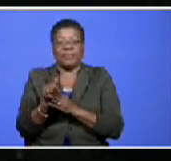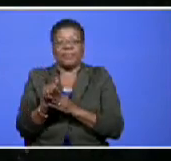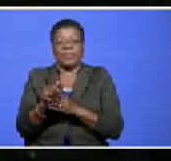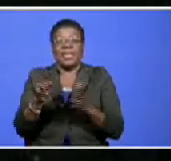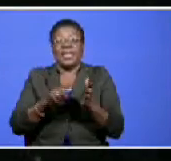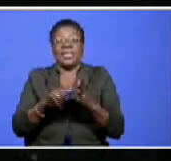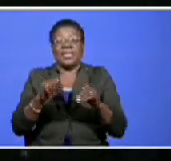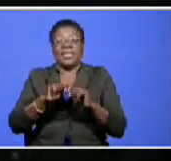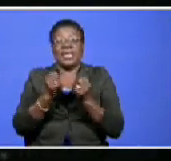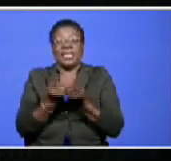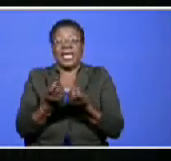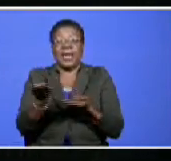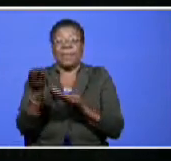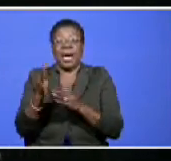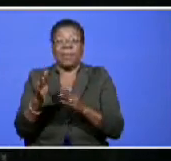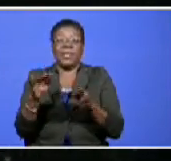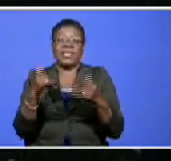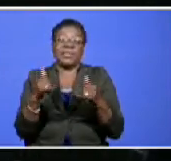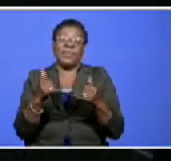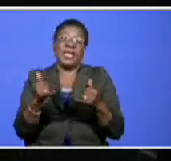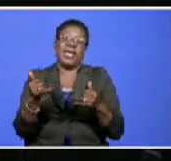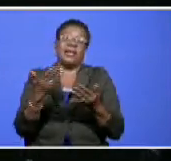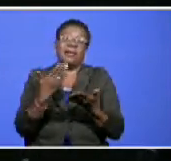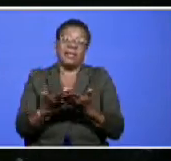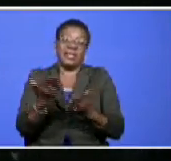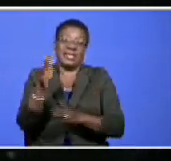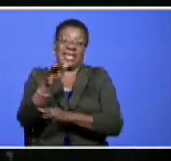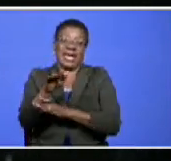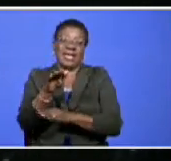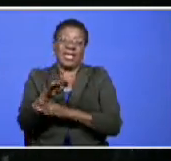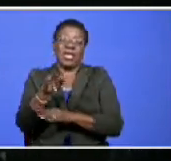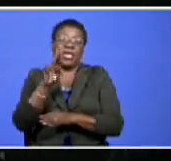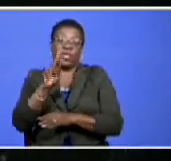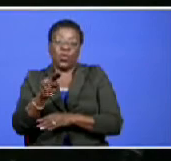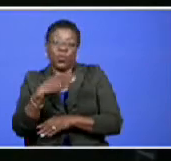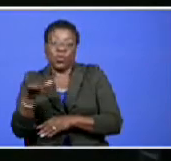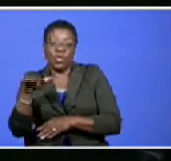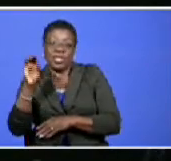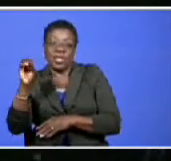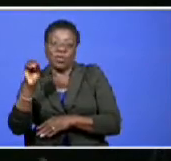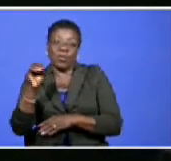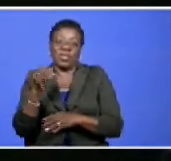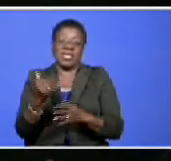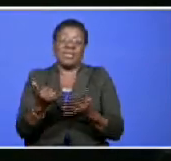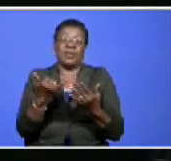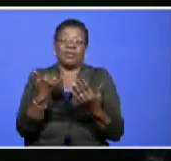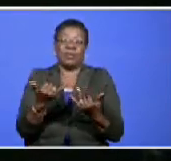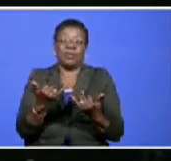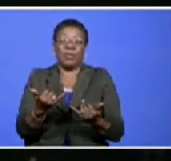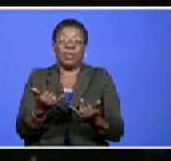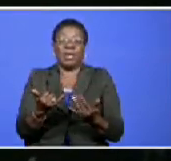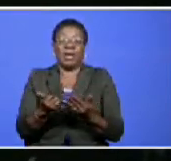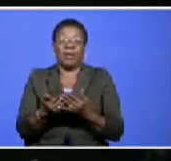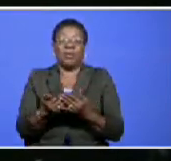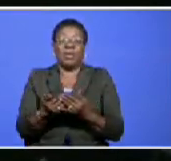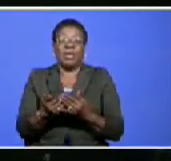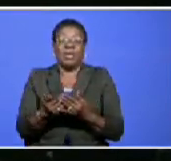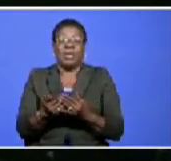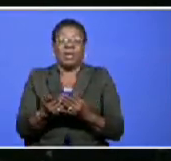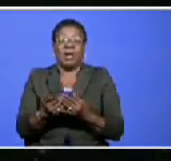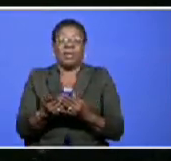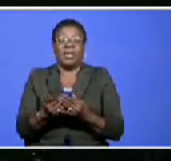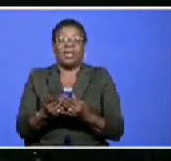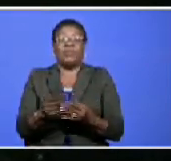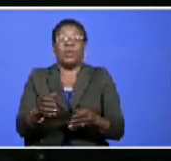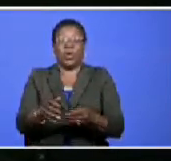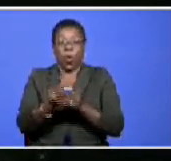This Team Bahamas is putting on a fantastic show tonight. 2-0 up until just like you said a moment ago. But I think we're going to